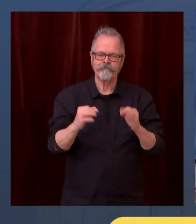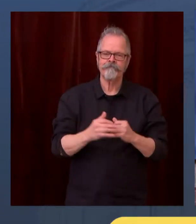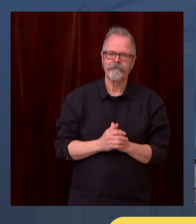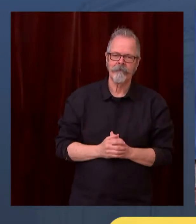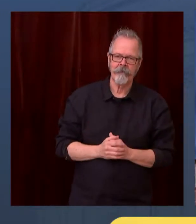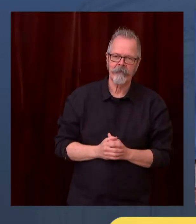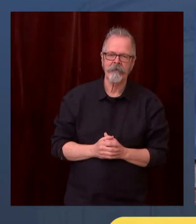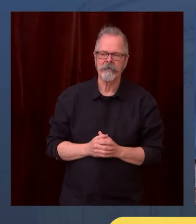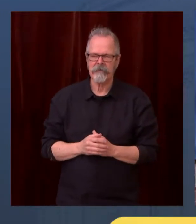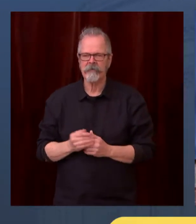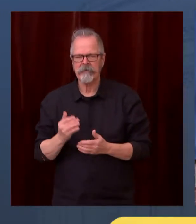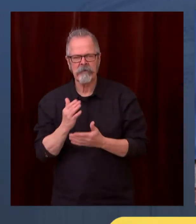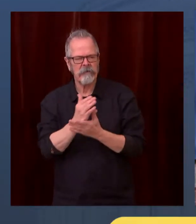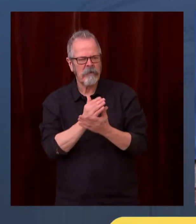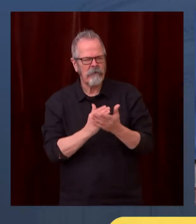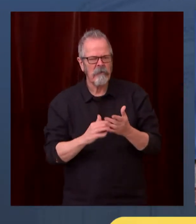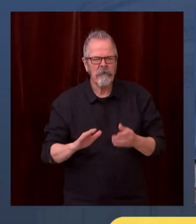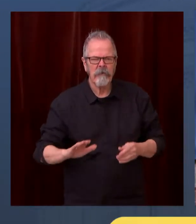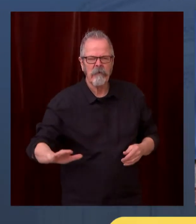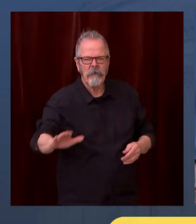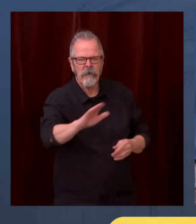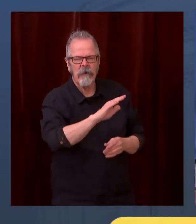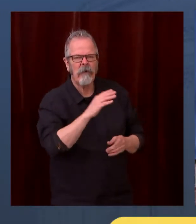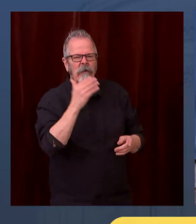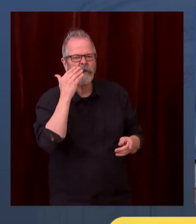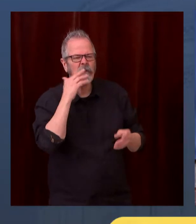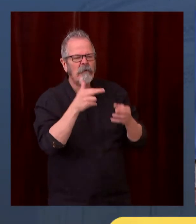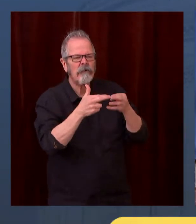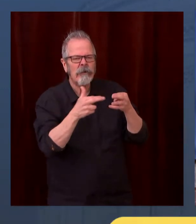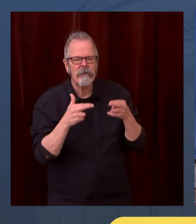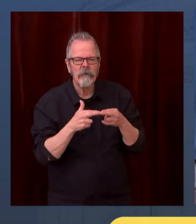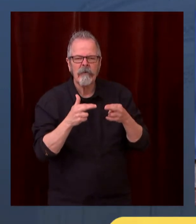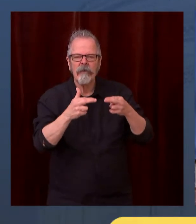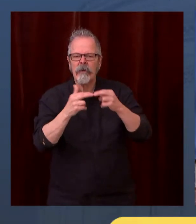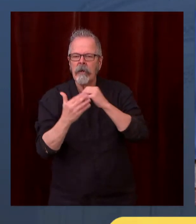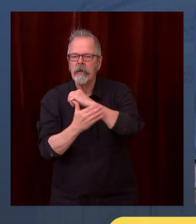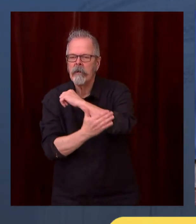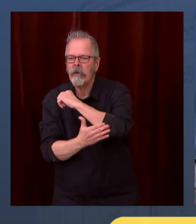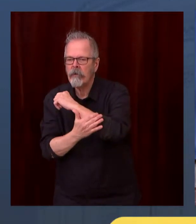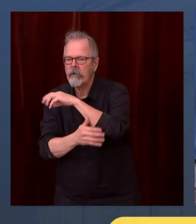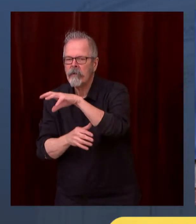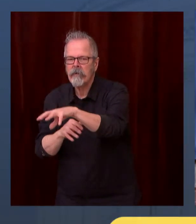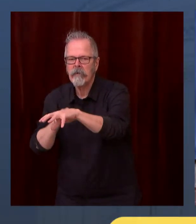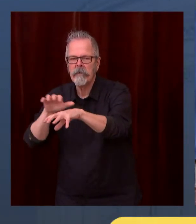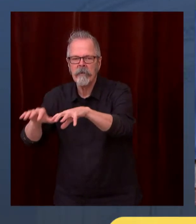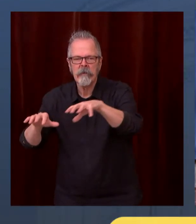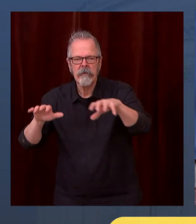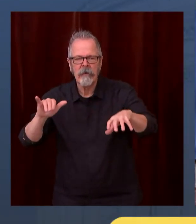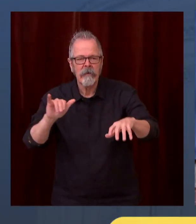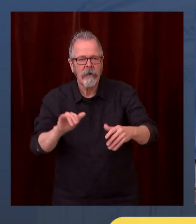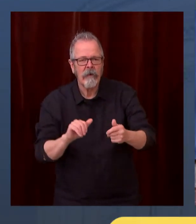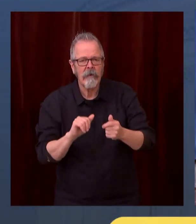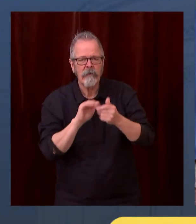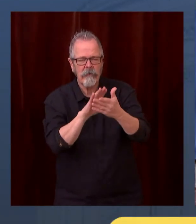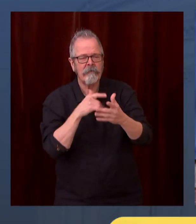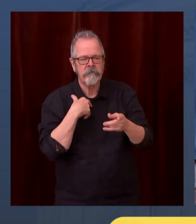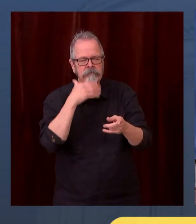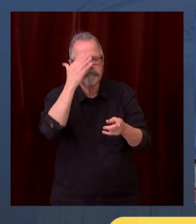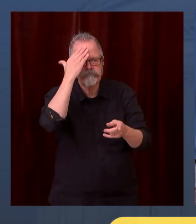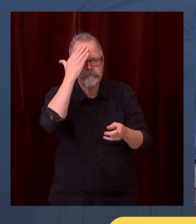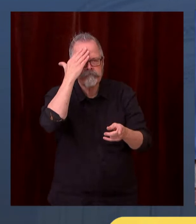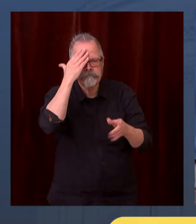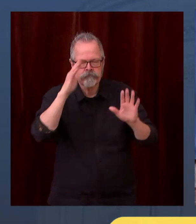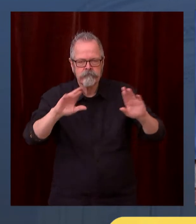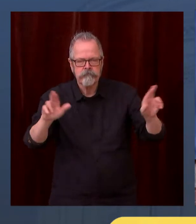the regional approach rather than the county by county approach. And I know you were looking at hospital service regions and